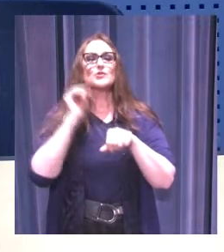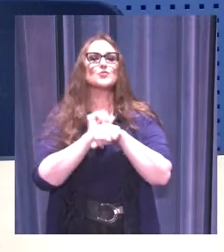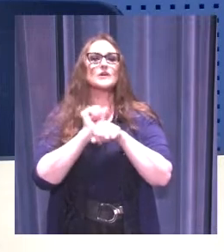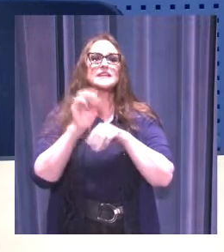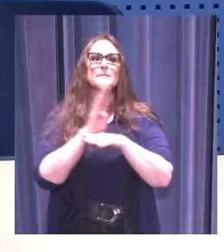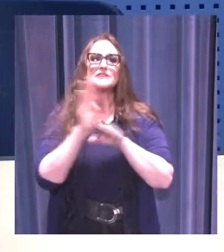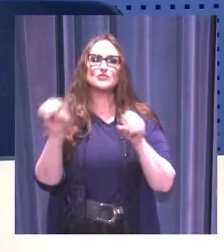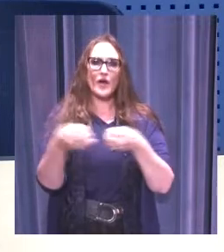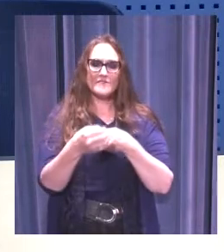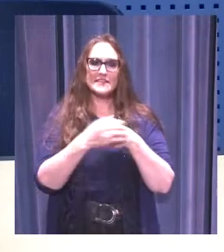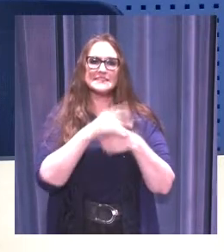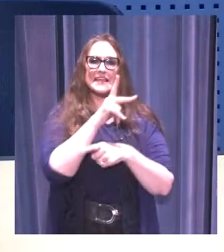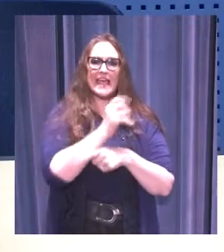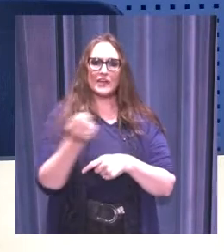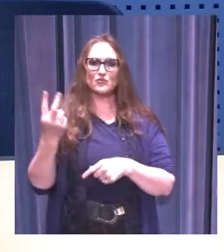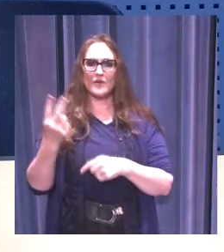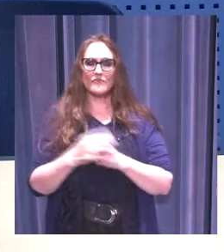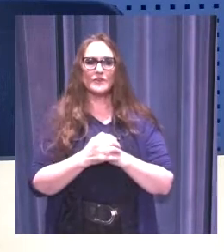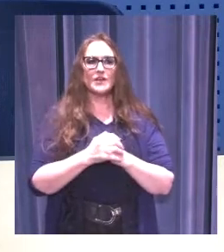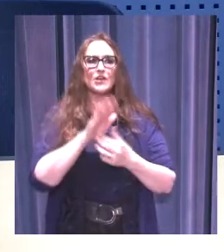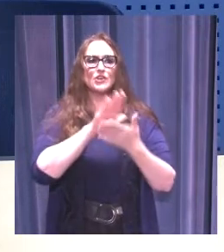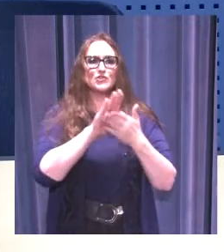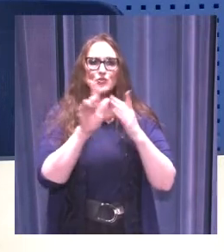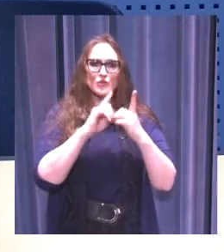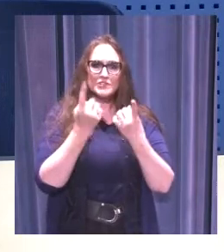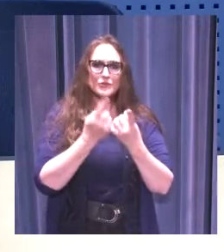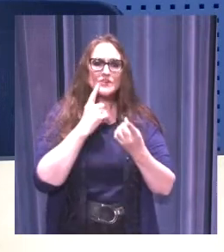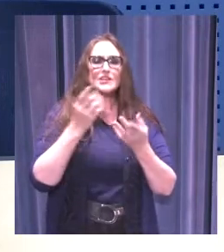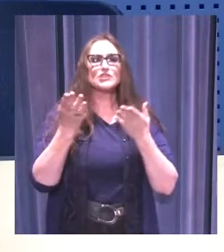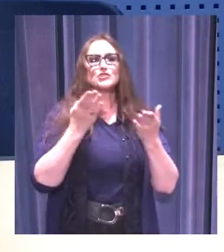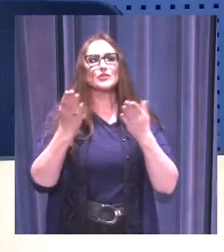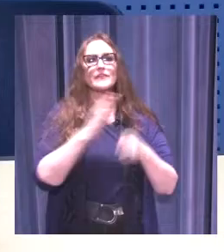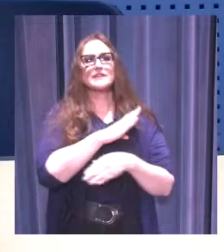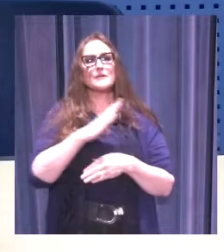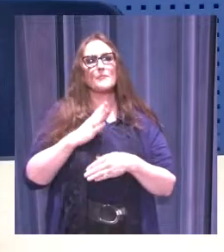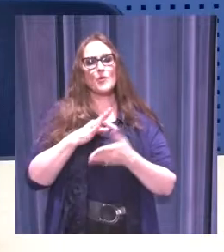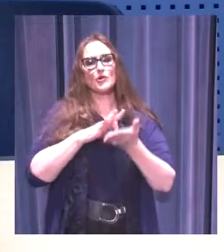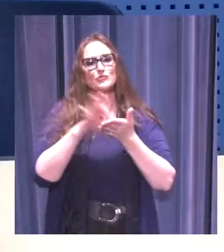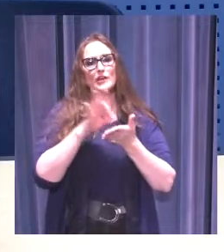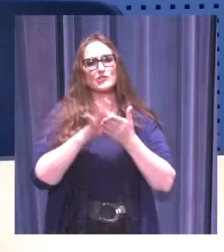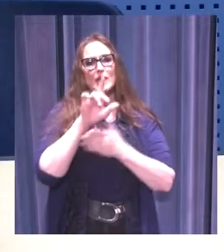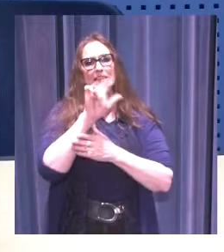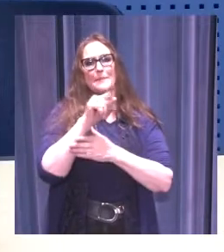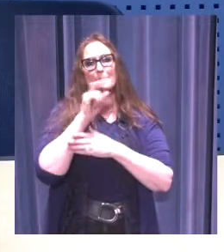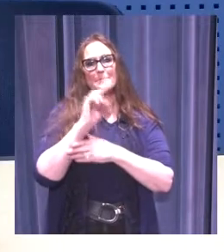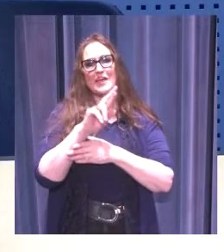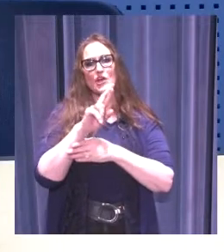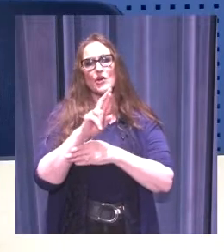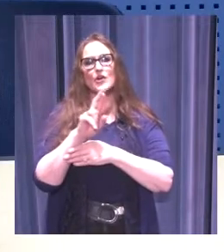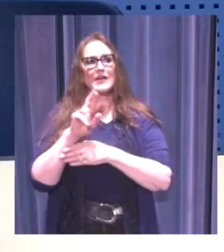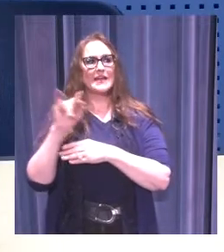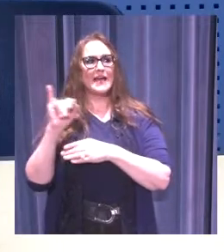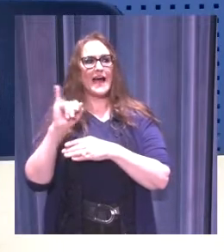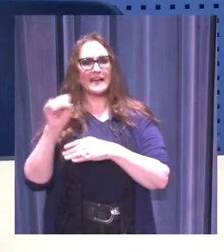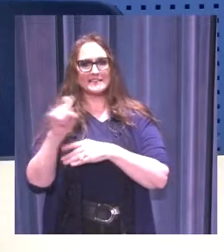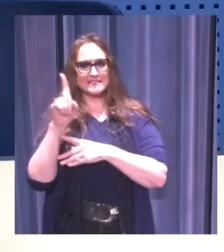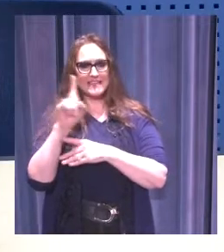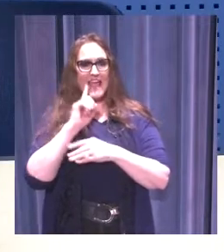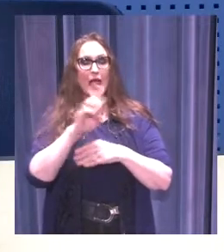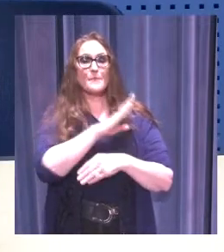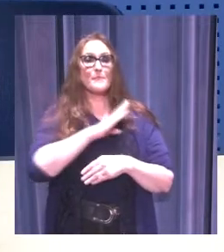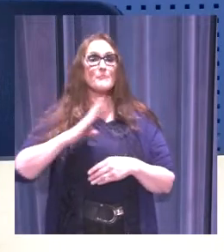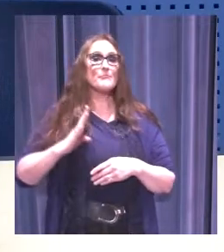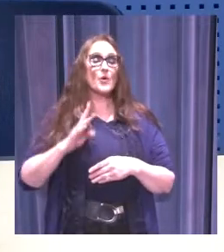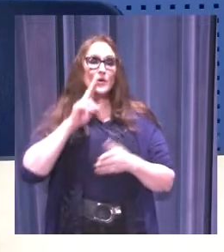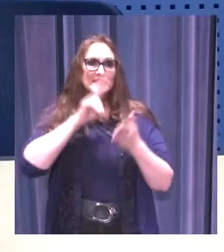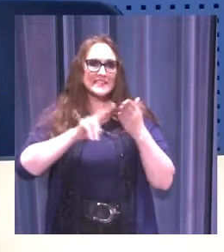business office, K-12, school districts, and serve as board treasurer of Lapeer Intermediate School District and board secretary